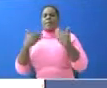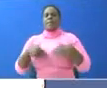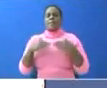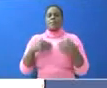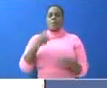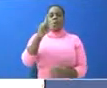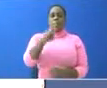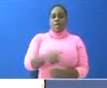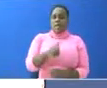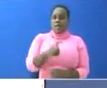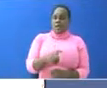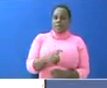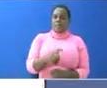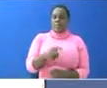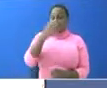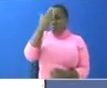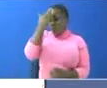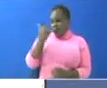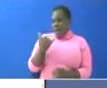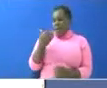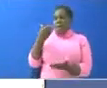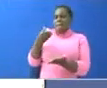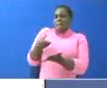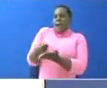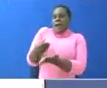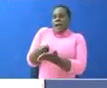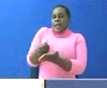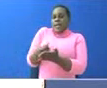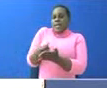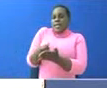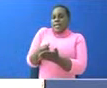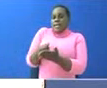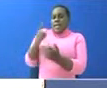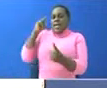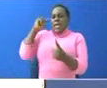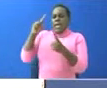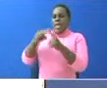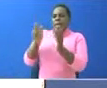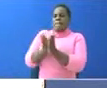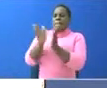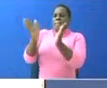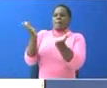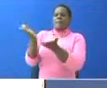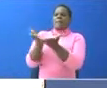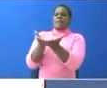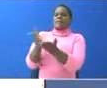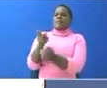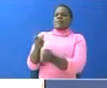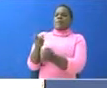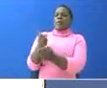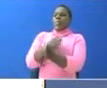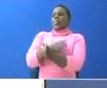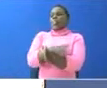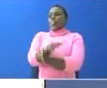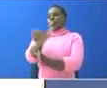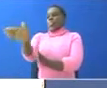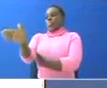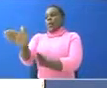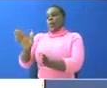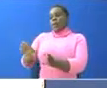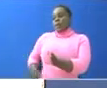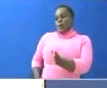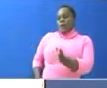do require because monies intended for public service are going into the pockets